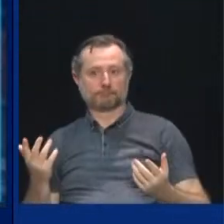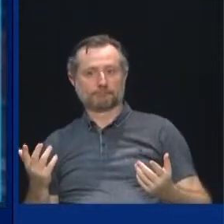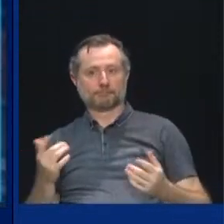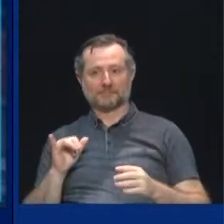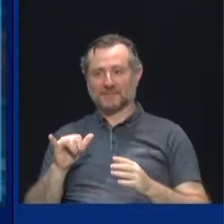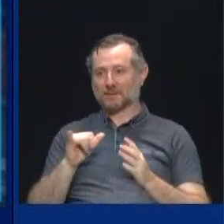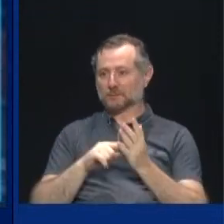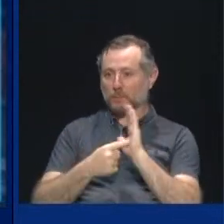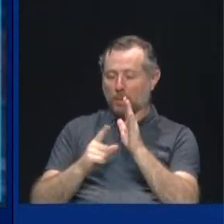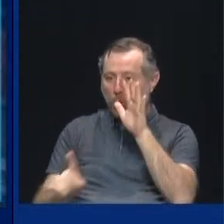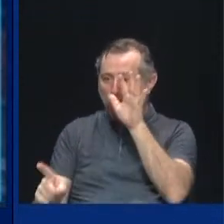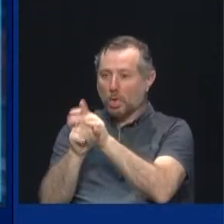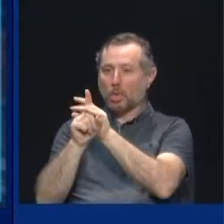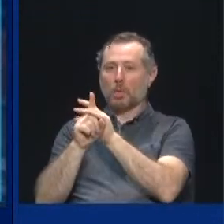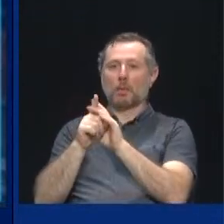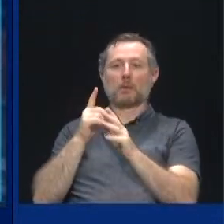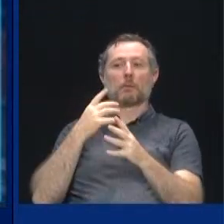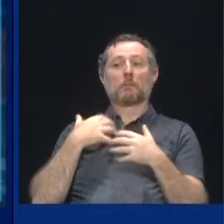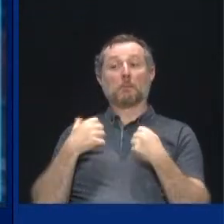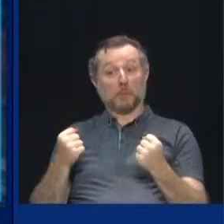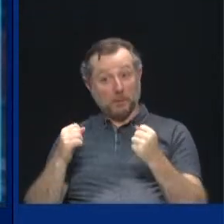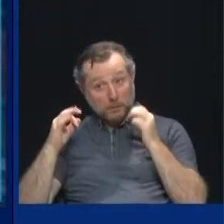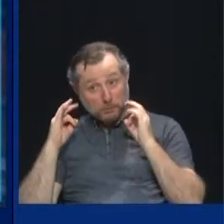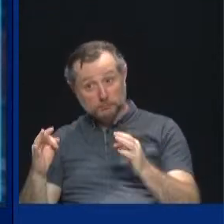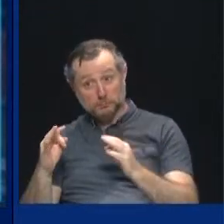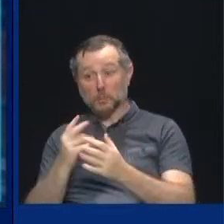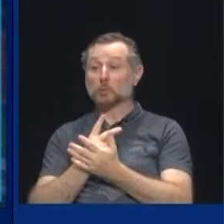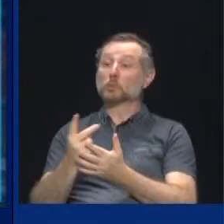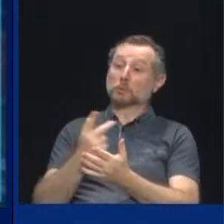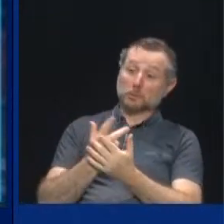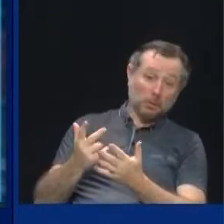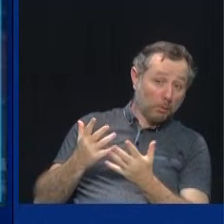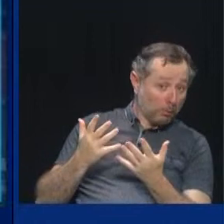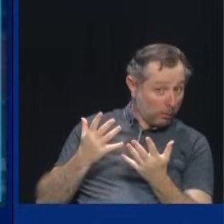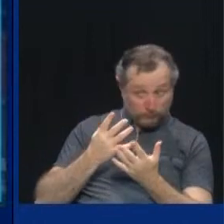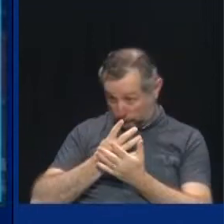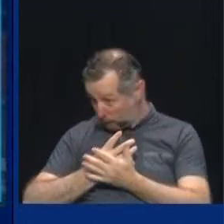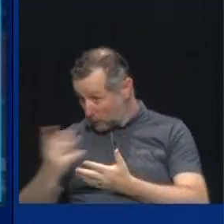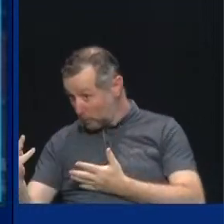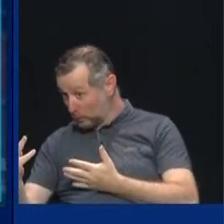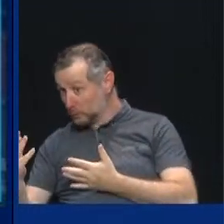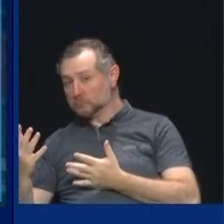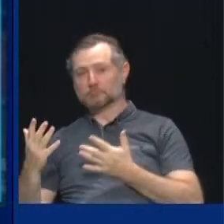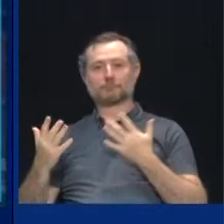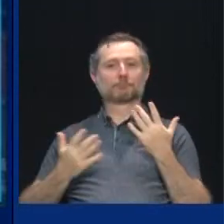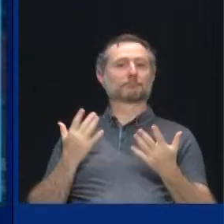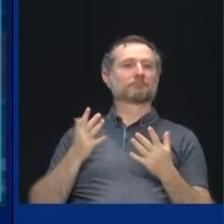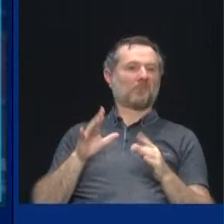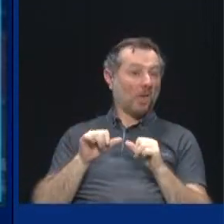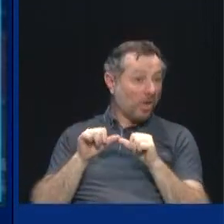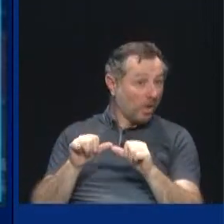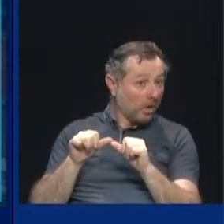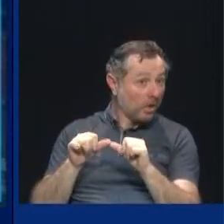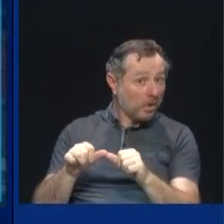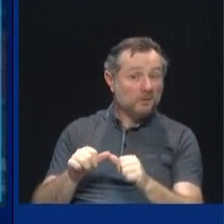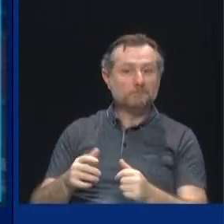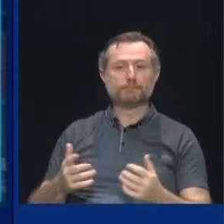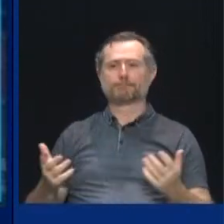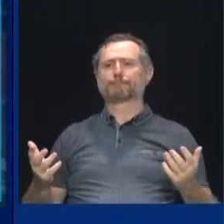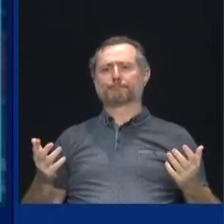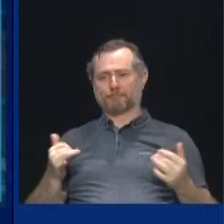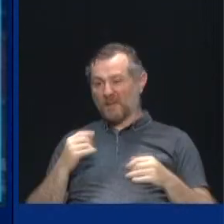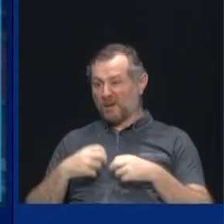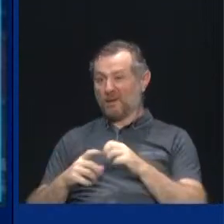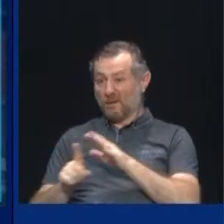just get better in 2 weeks or 3 weeks or 4 weeks. And they have lingering symptoms. And nobody can